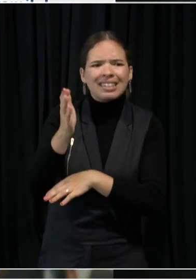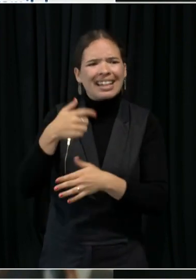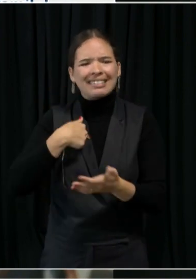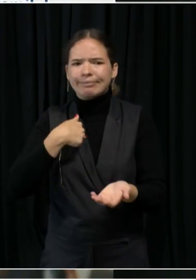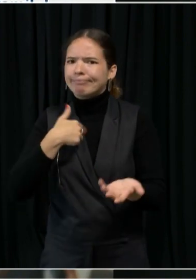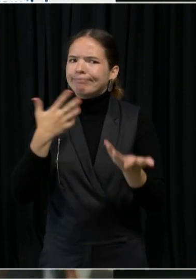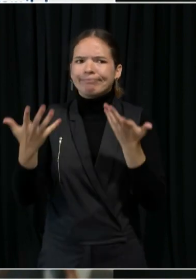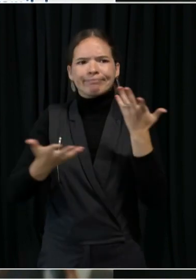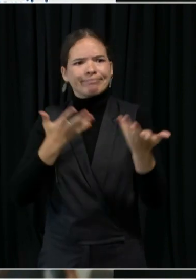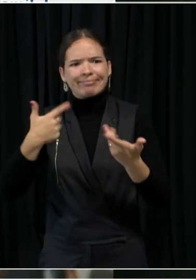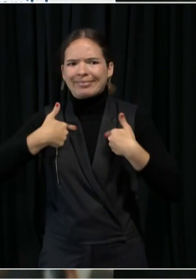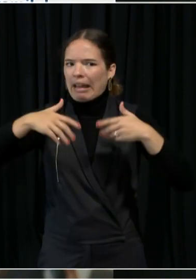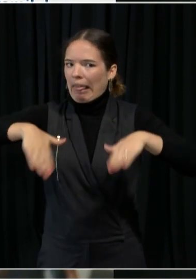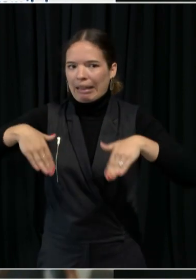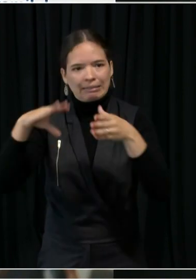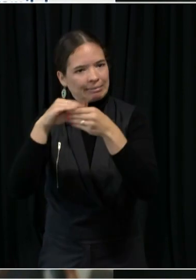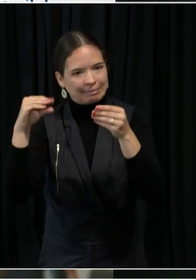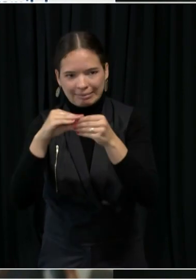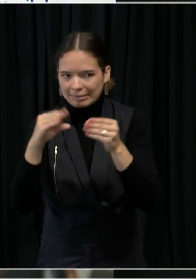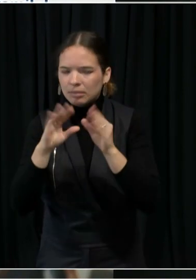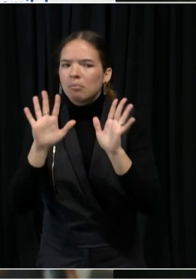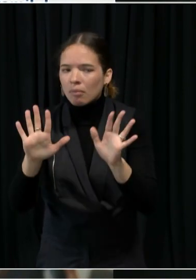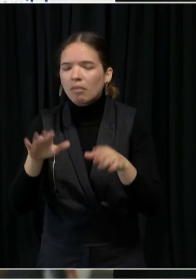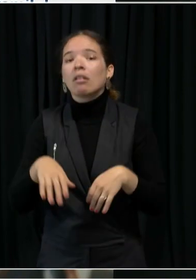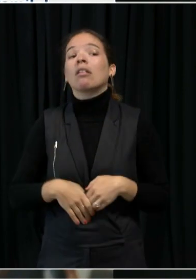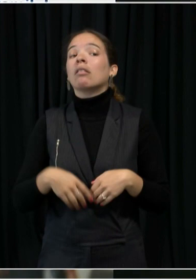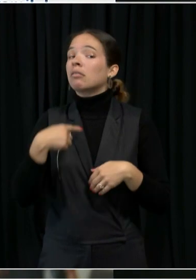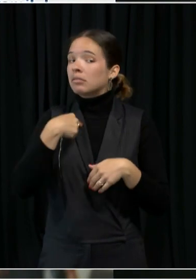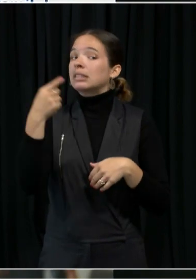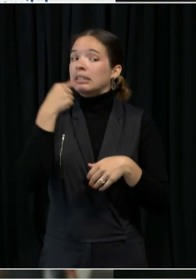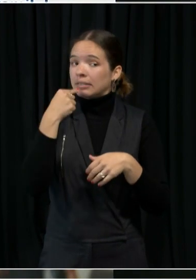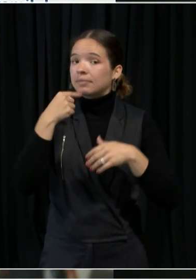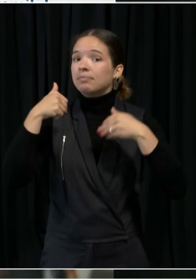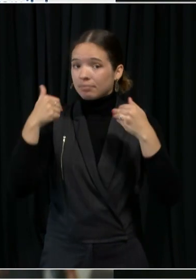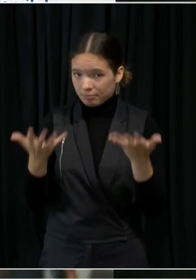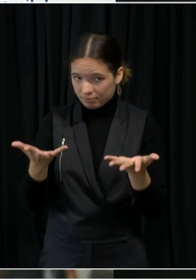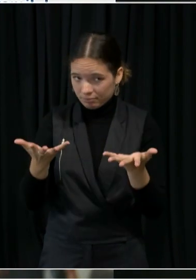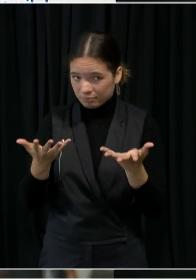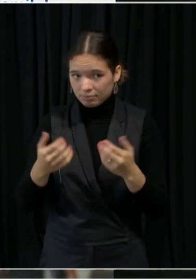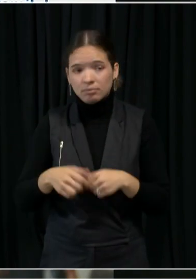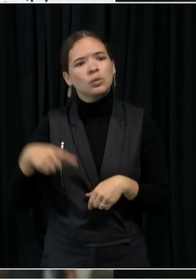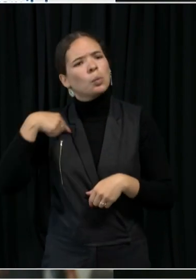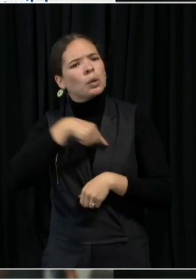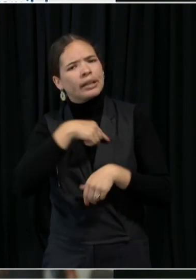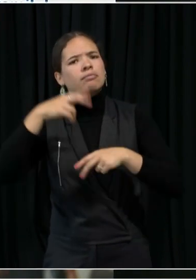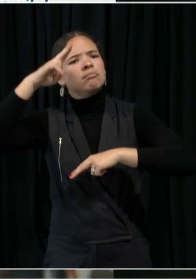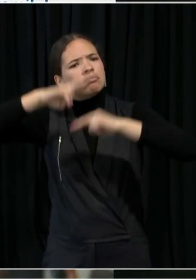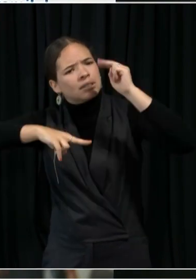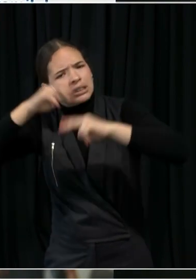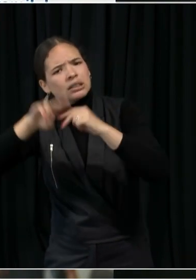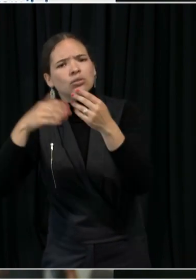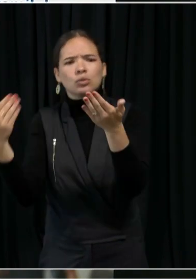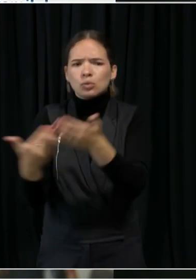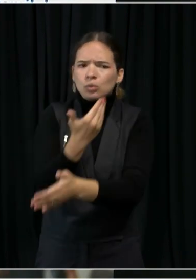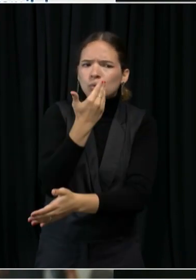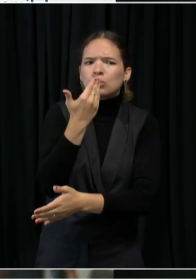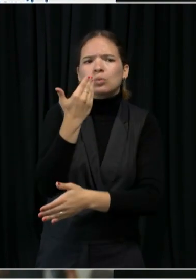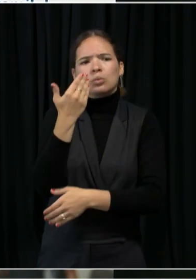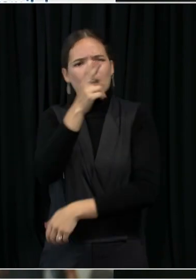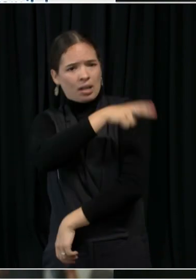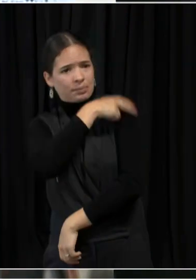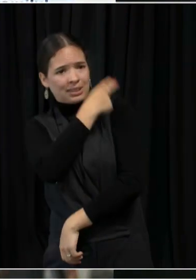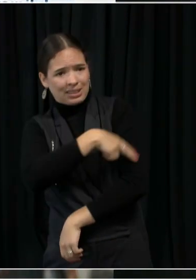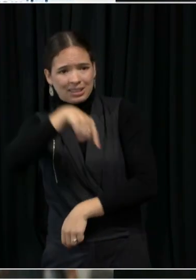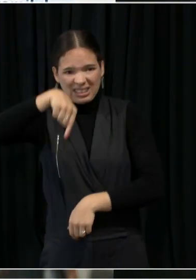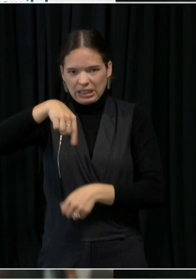yet. And what I said was we would build a new hospital east of the river. And